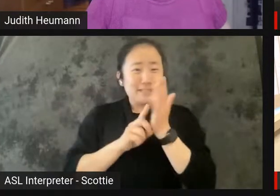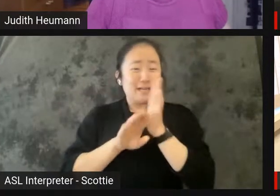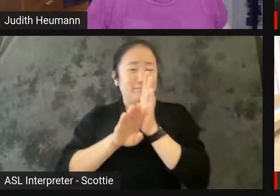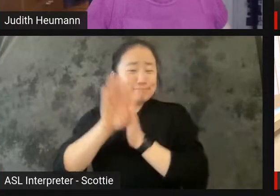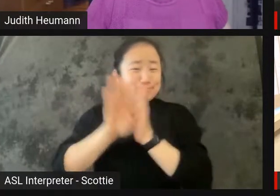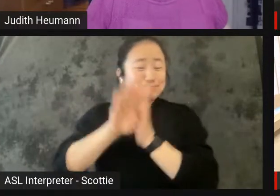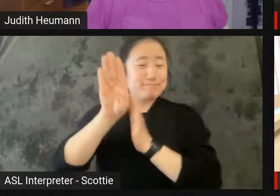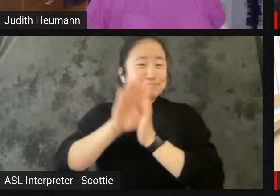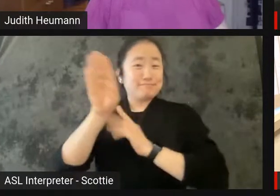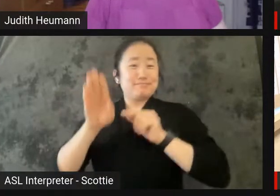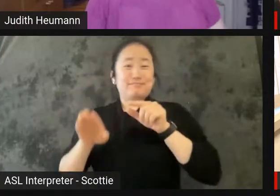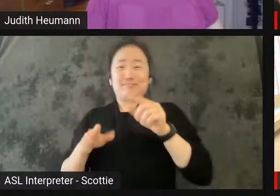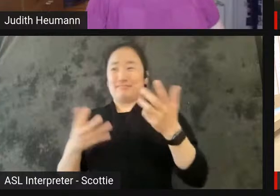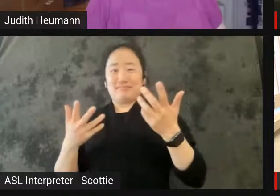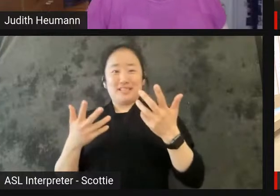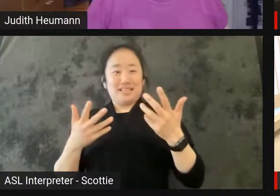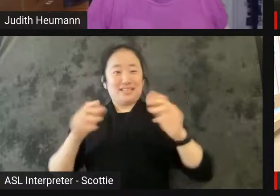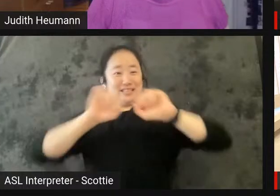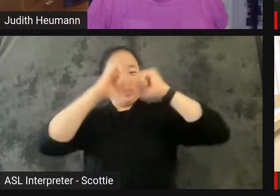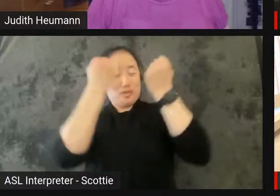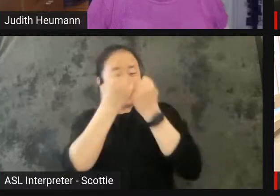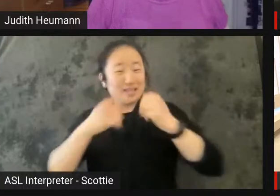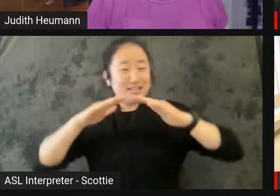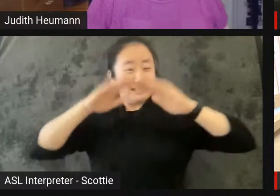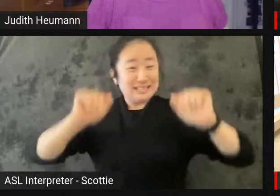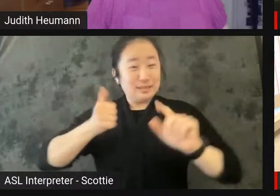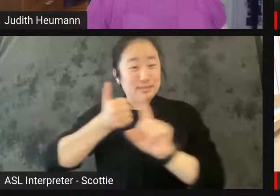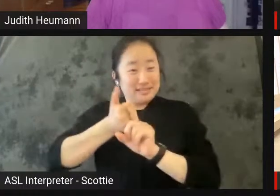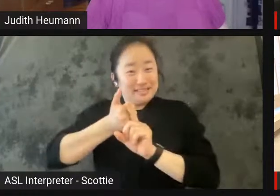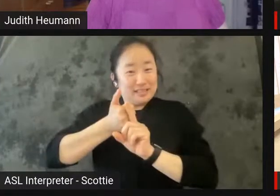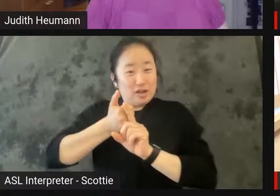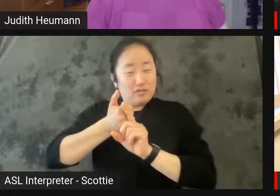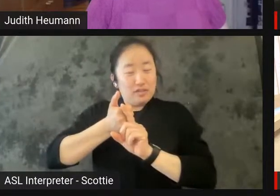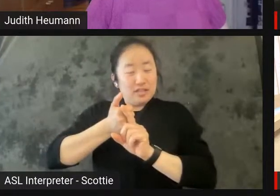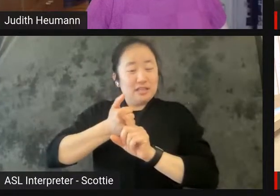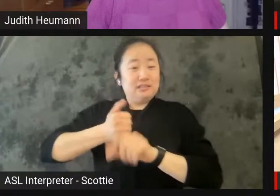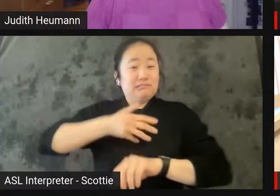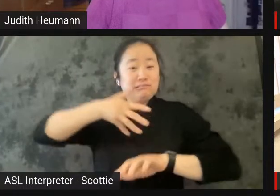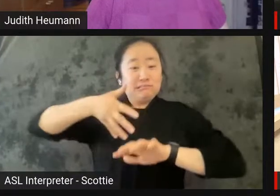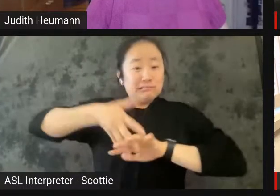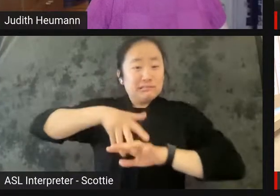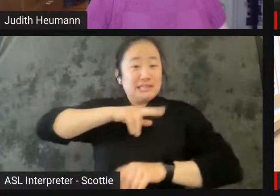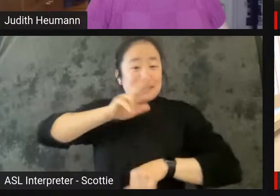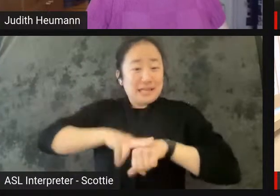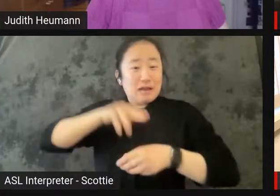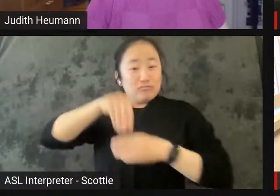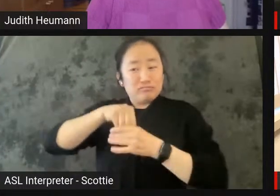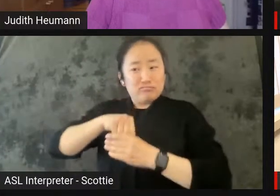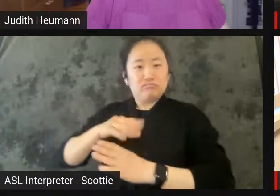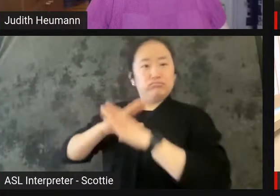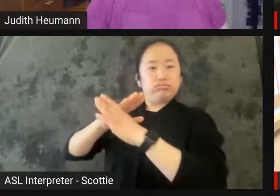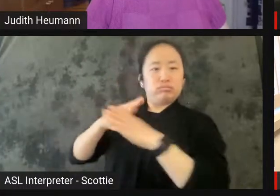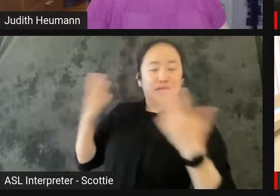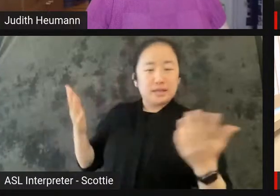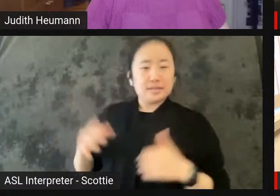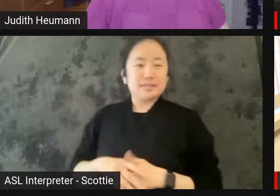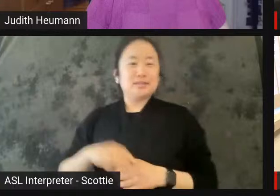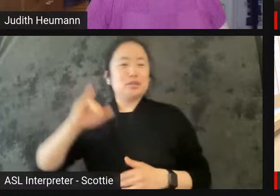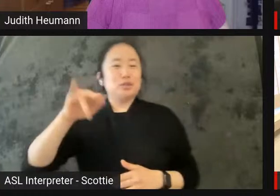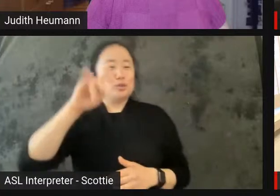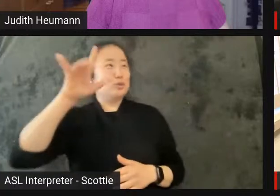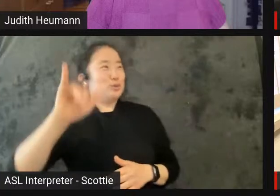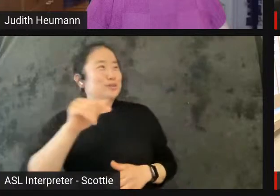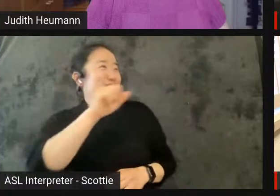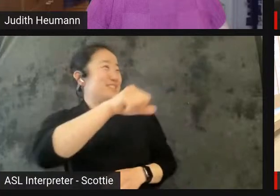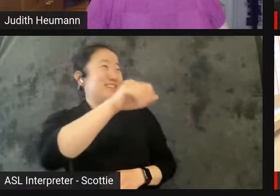bus, we'll let you on. Yeah. And I think that's one of the really big struggles for society in